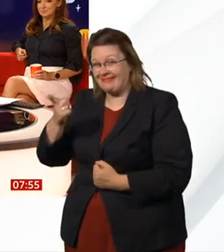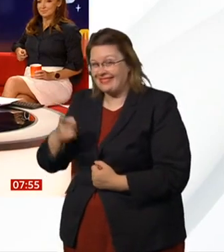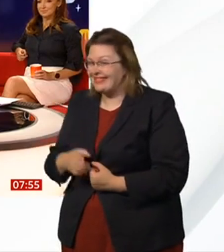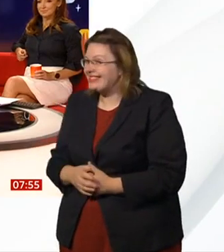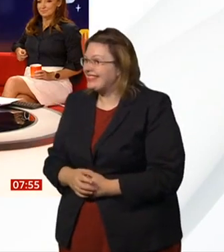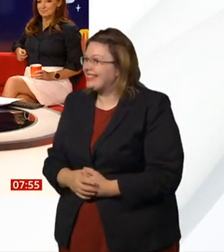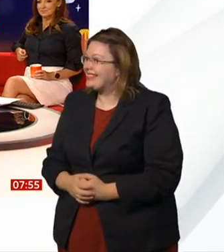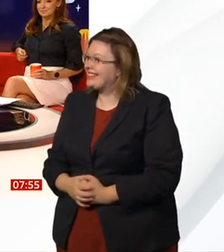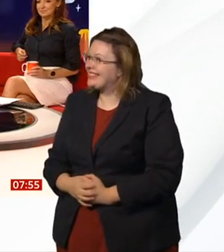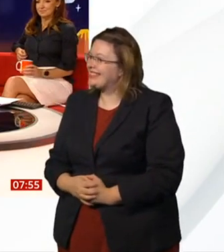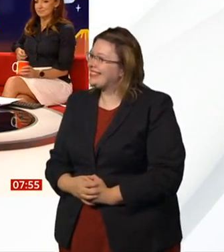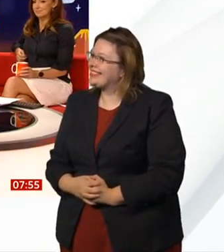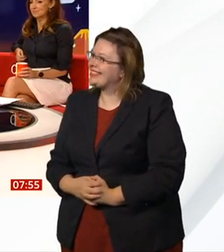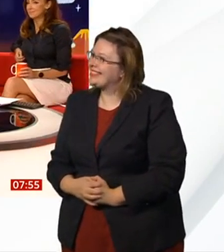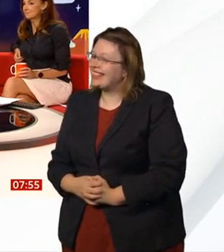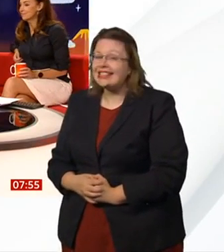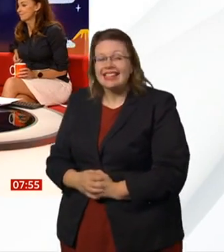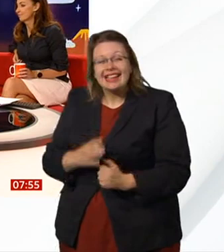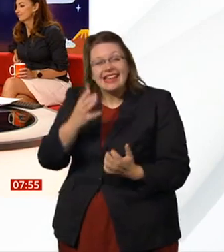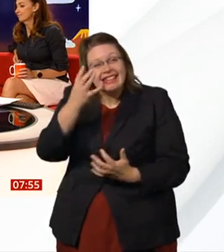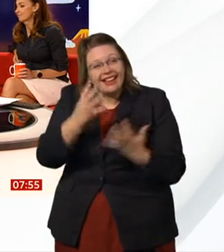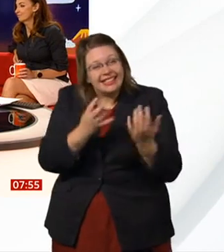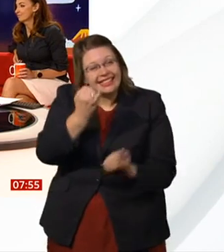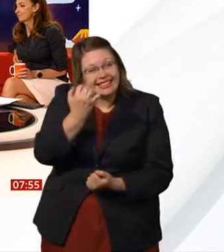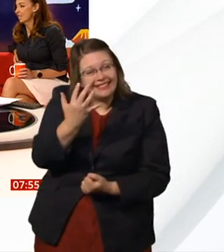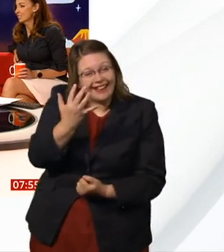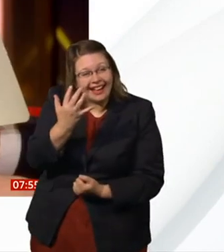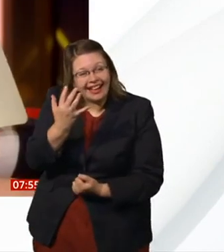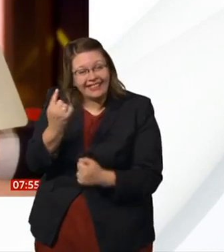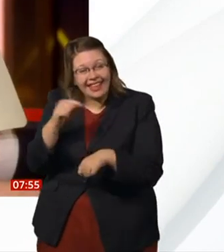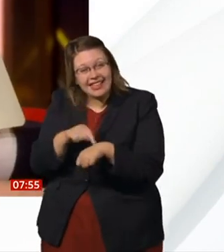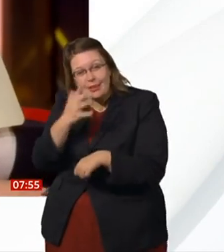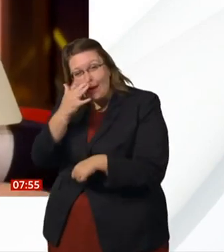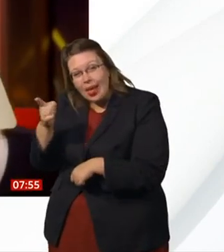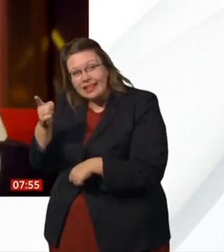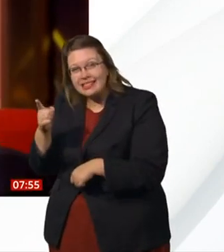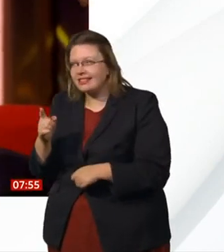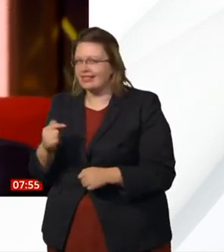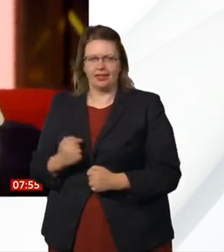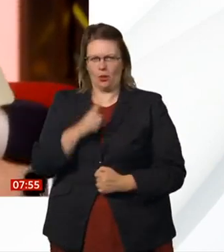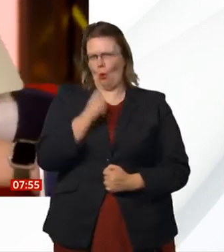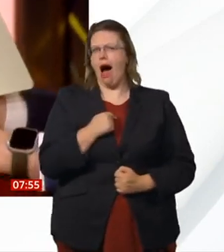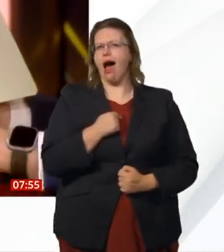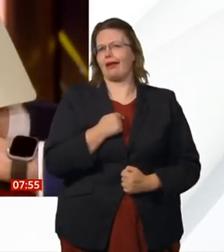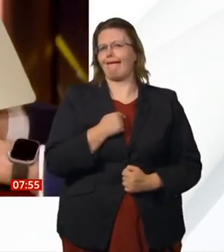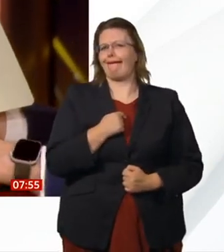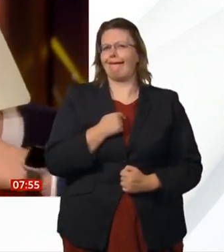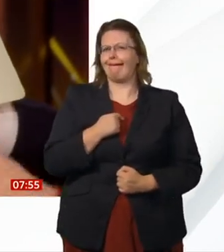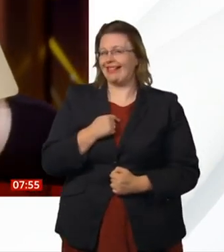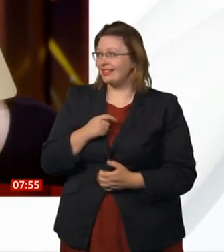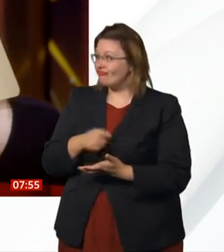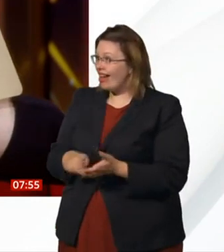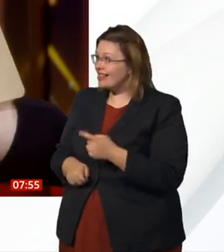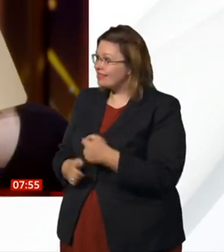absolutely fantastic. No. Look what you've written here. So this is 1965, so you were how old then? 1. But look what you've